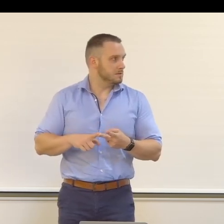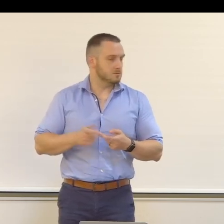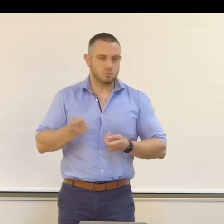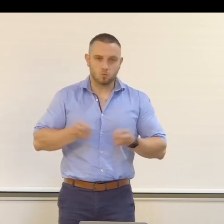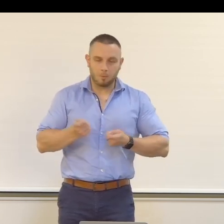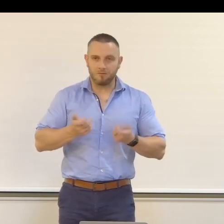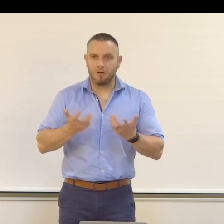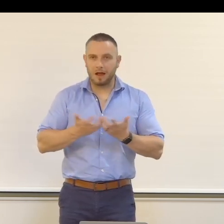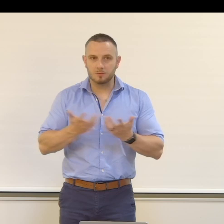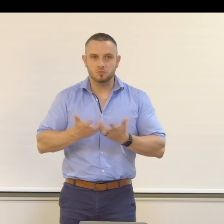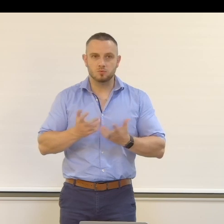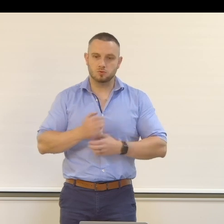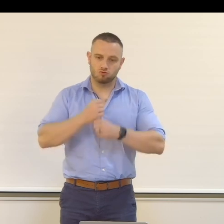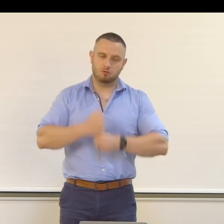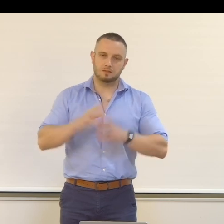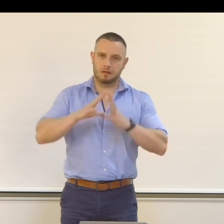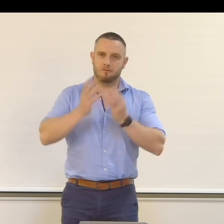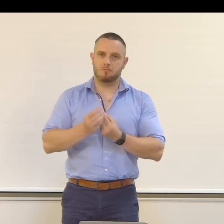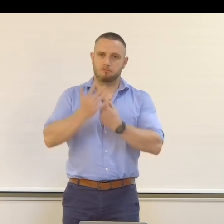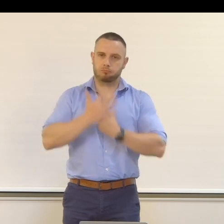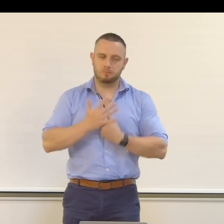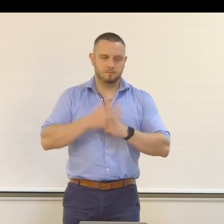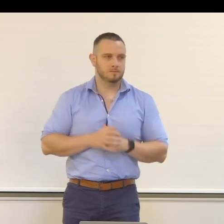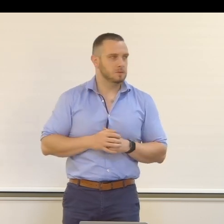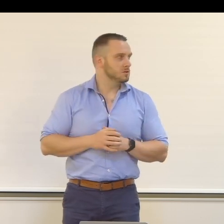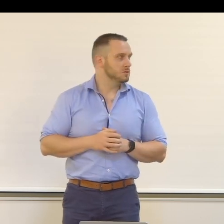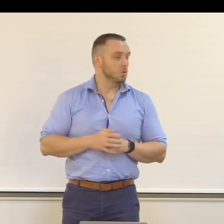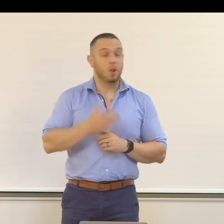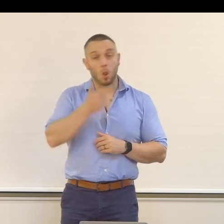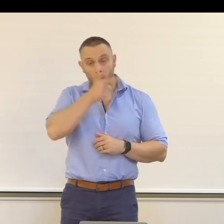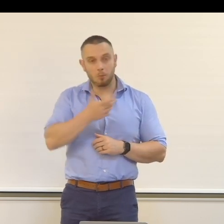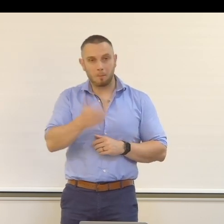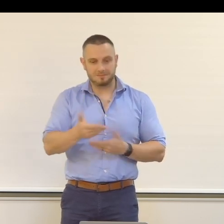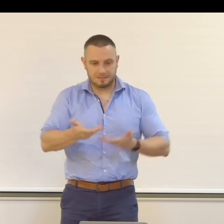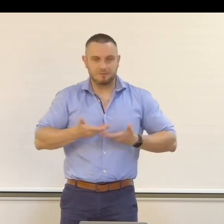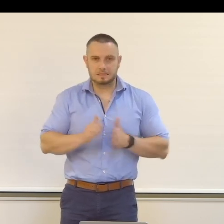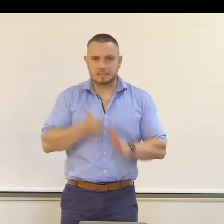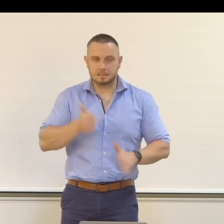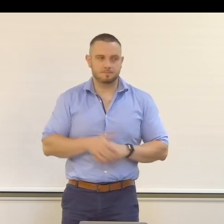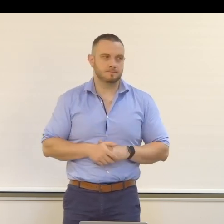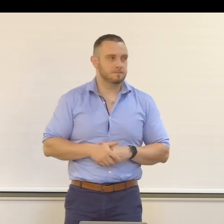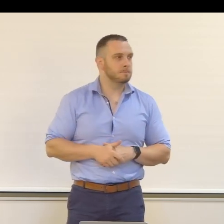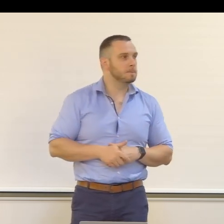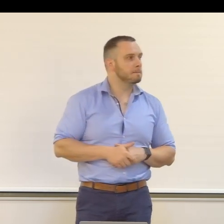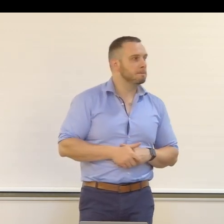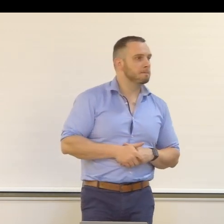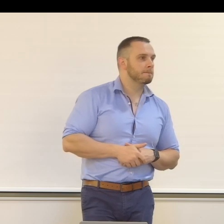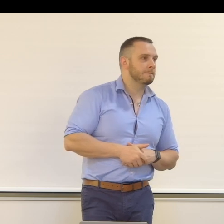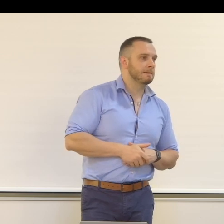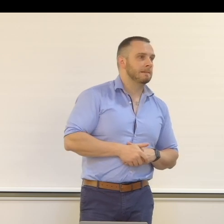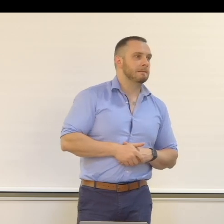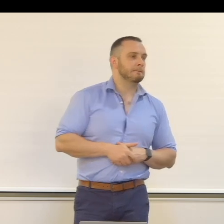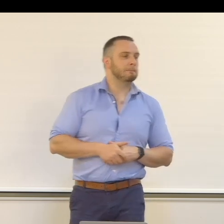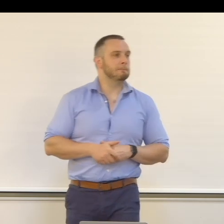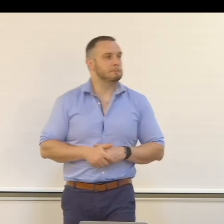with stress and all that. So we had that, yes. Okay, thank you very much. I